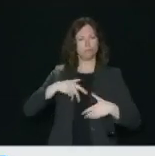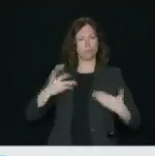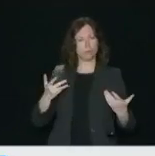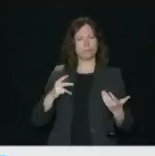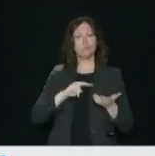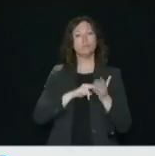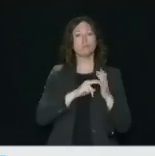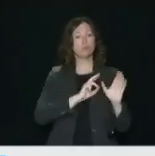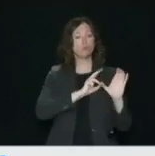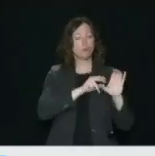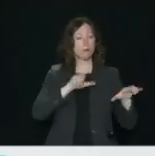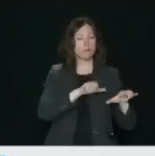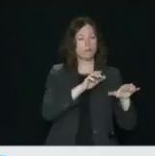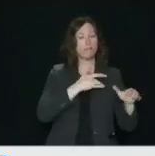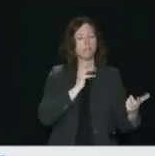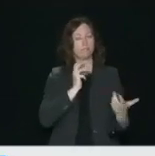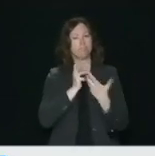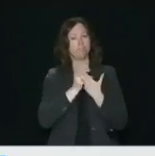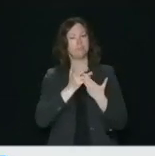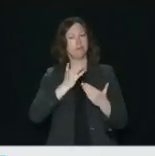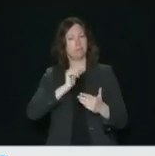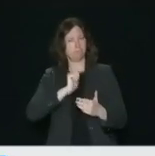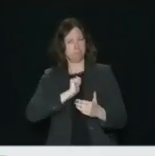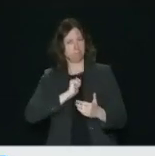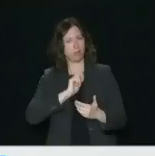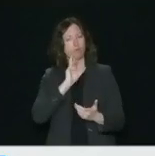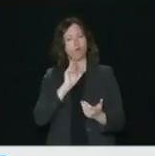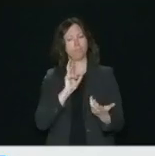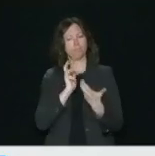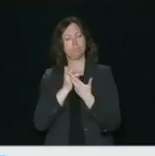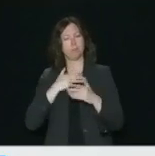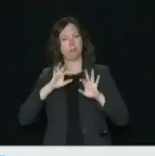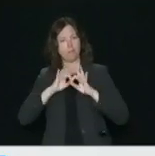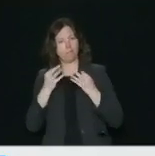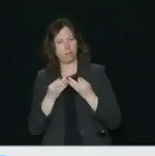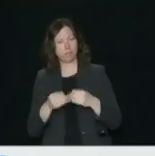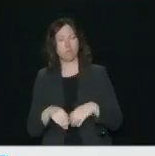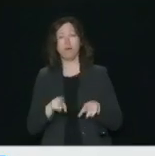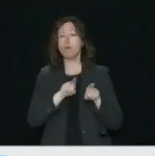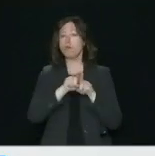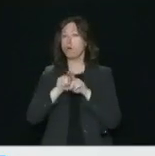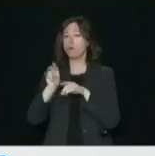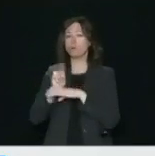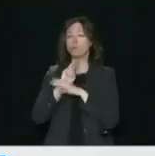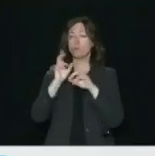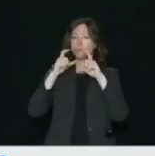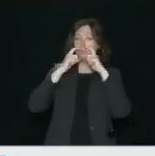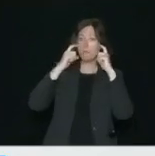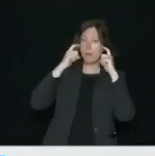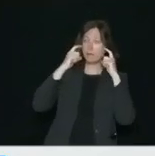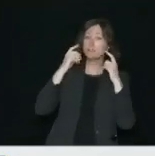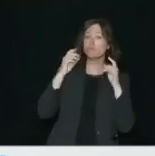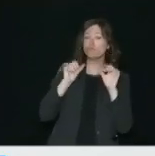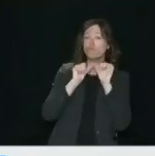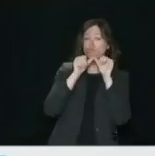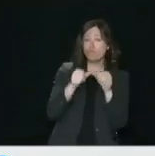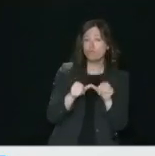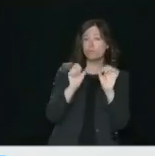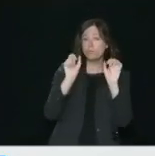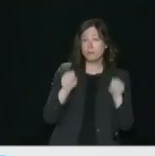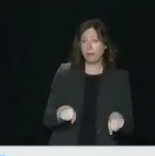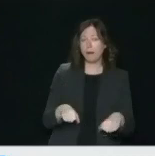daily numbers of people with COVID-19 in hospitals and in intensive care units in the past week having declined